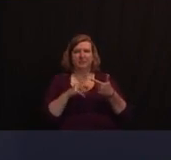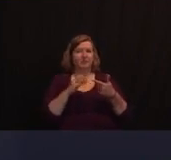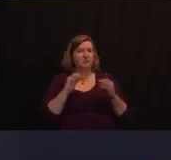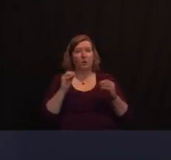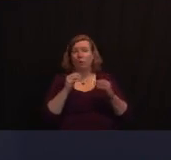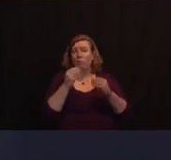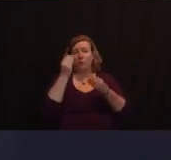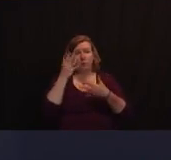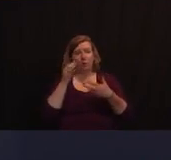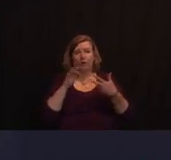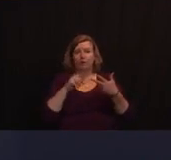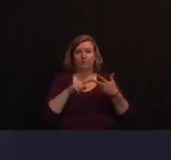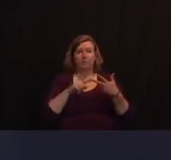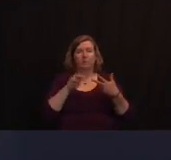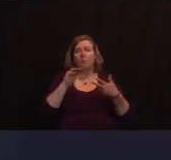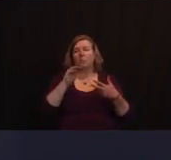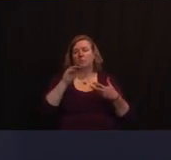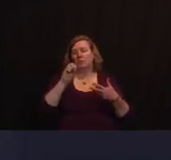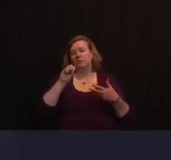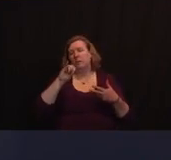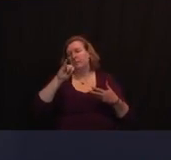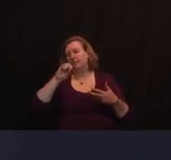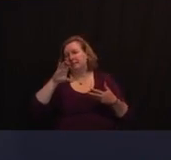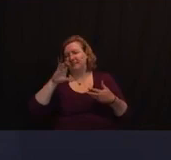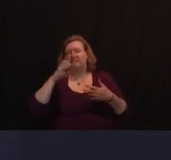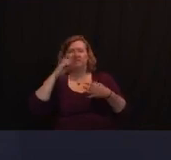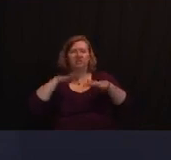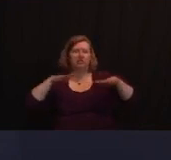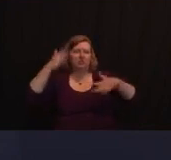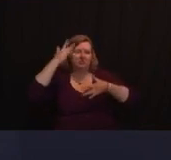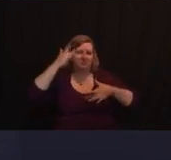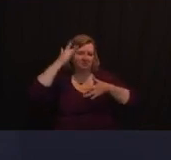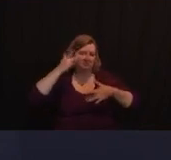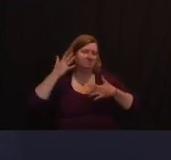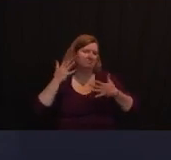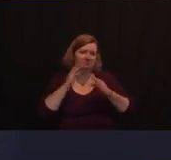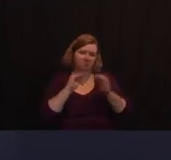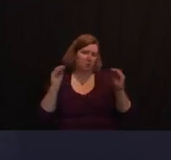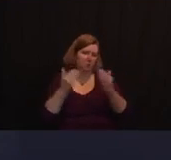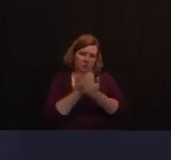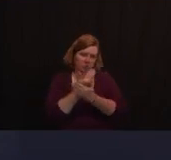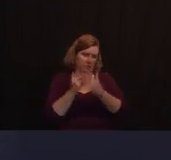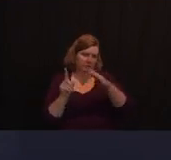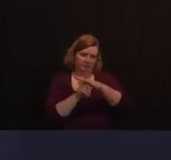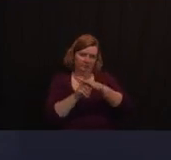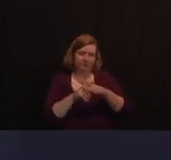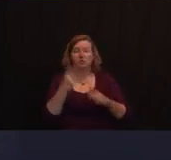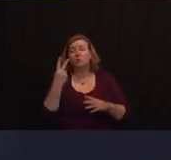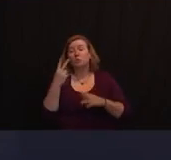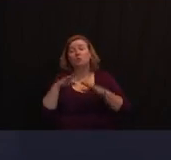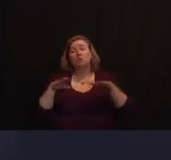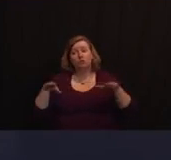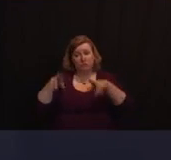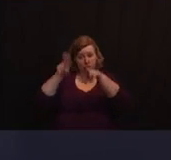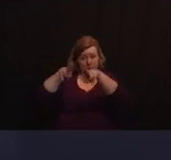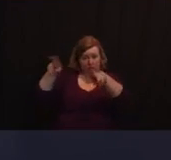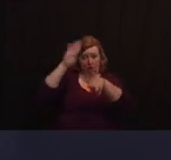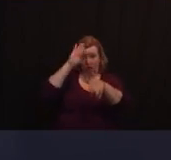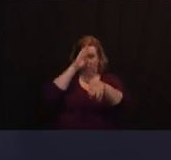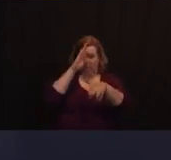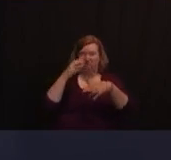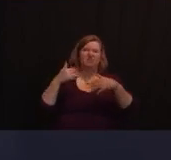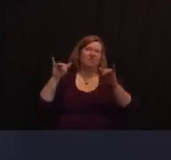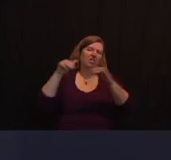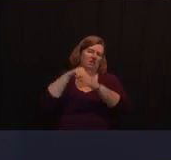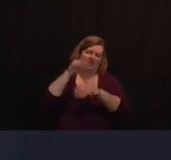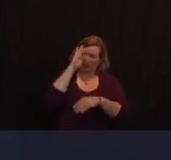of multisystem inflammatory syndrome in children. 2 of the children affected are still